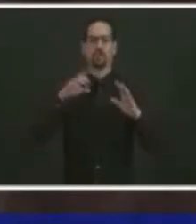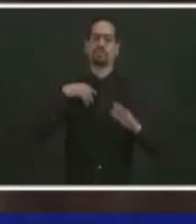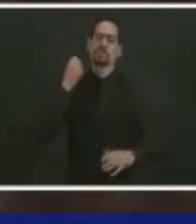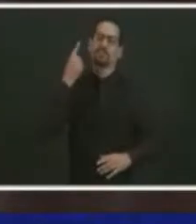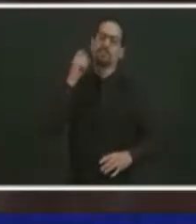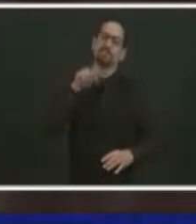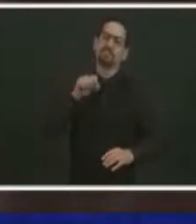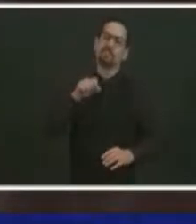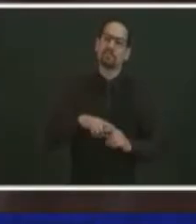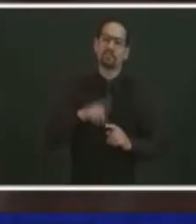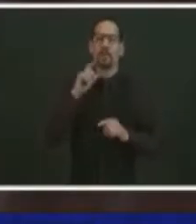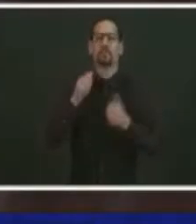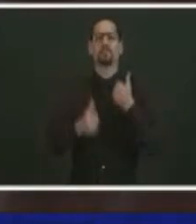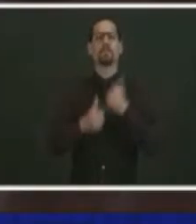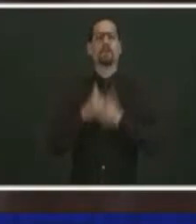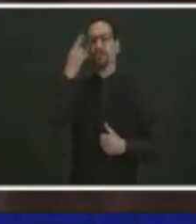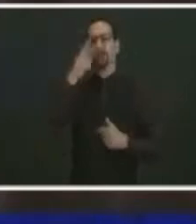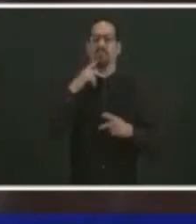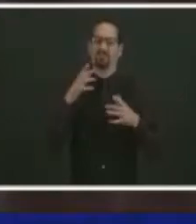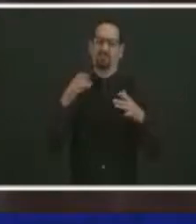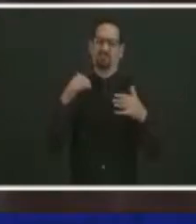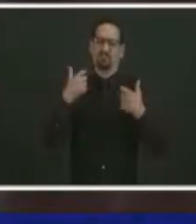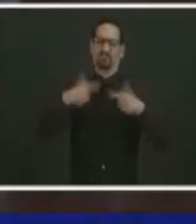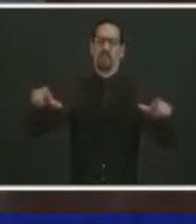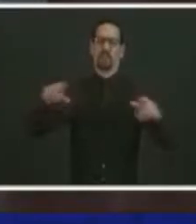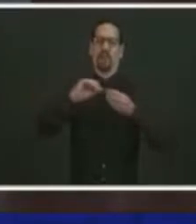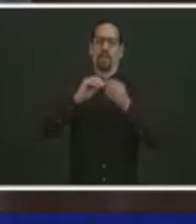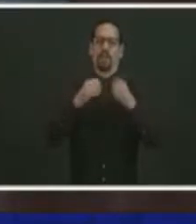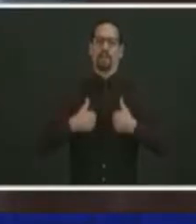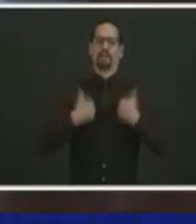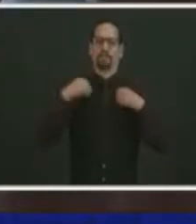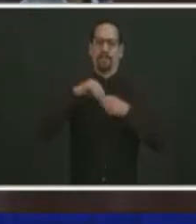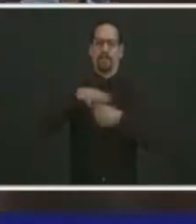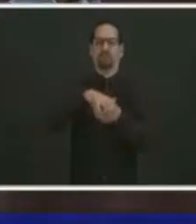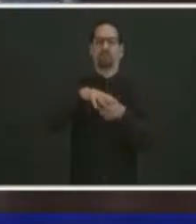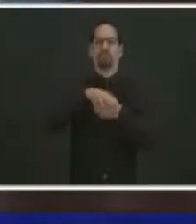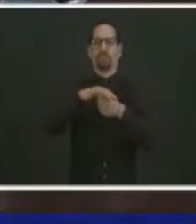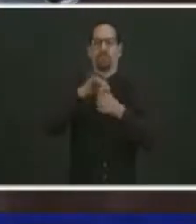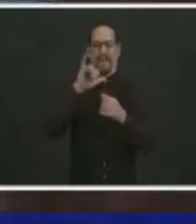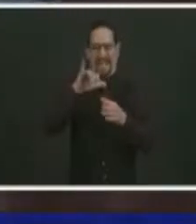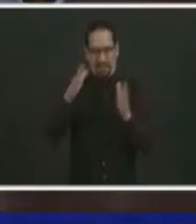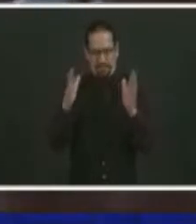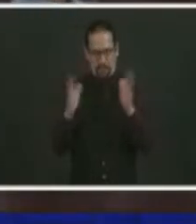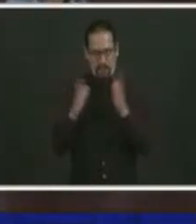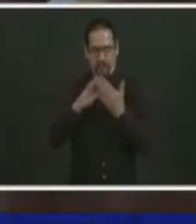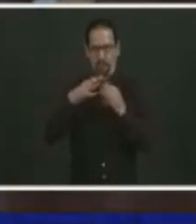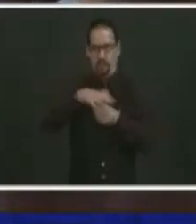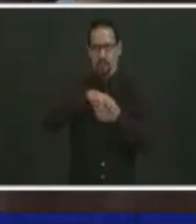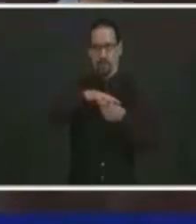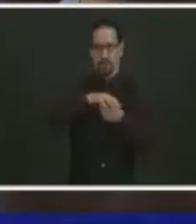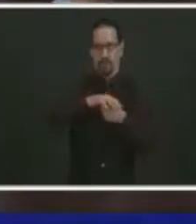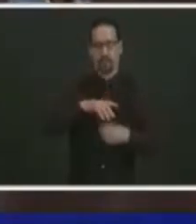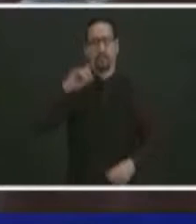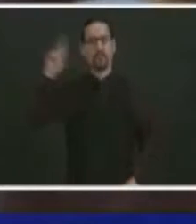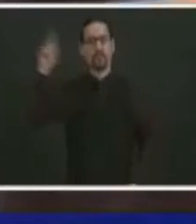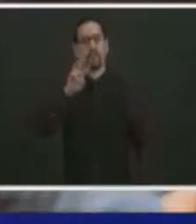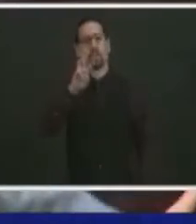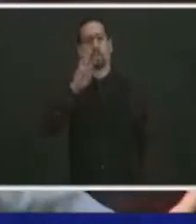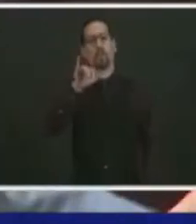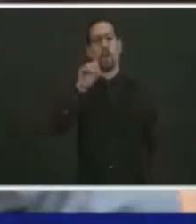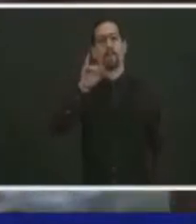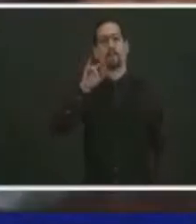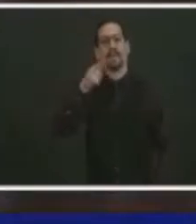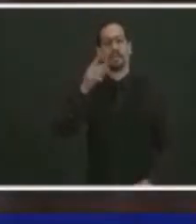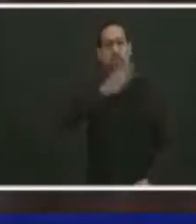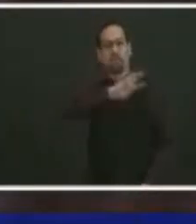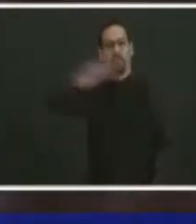just horrible with this virus. That's why you look at places like Wyoming and Montana, it's so much easier to control the virus if you're a big